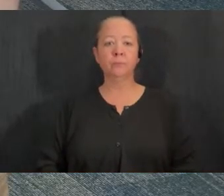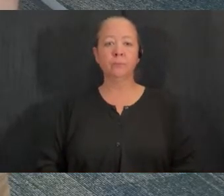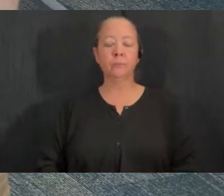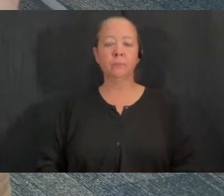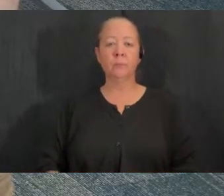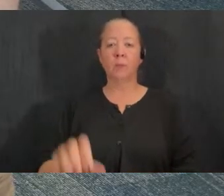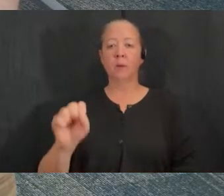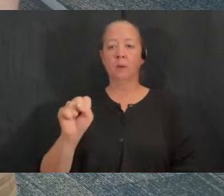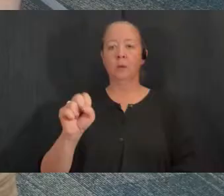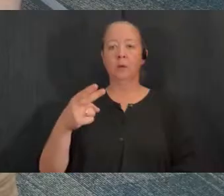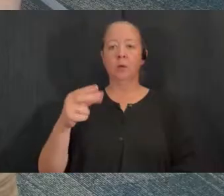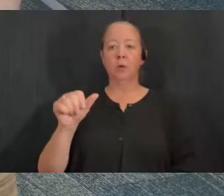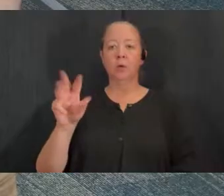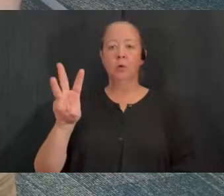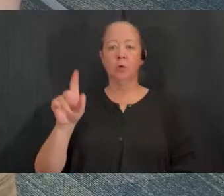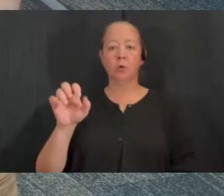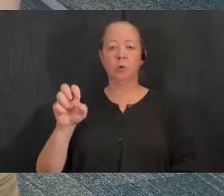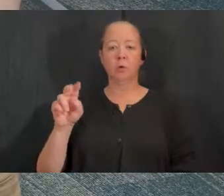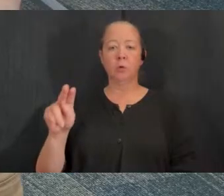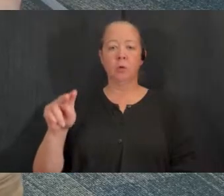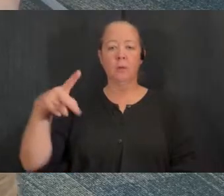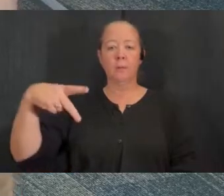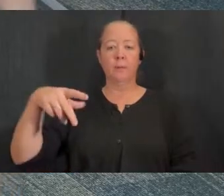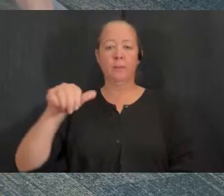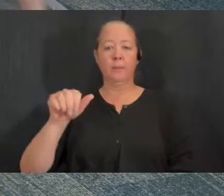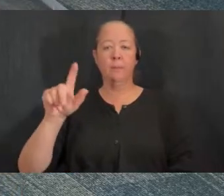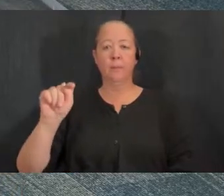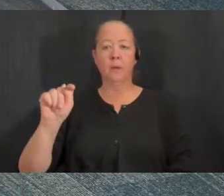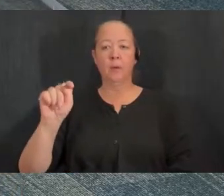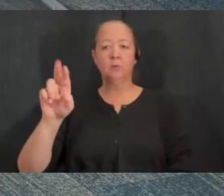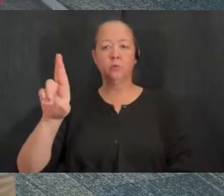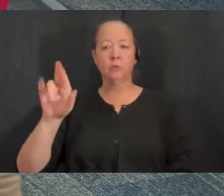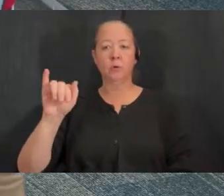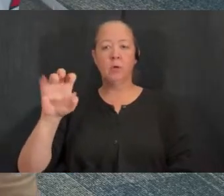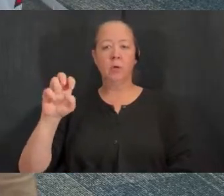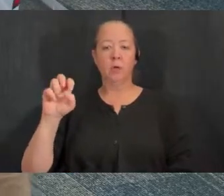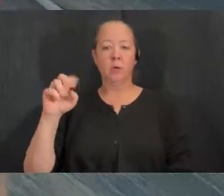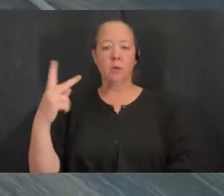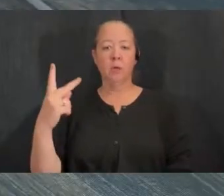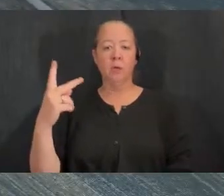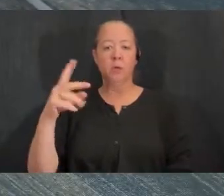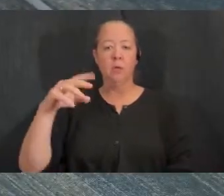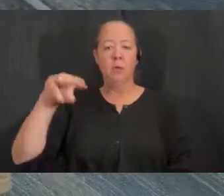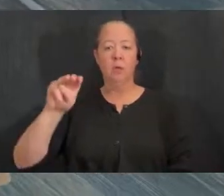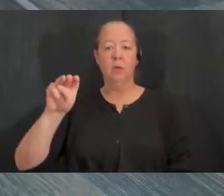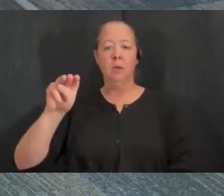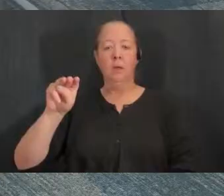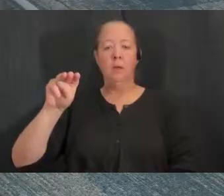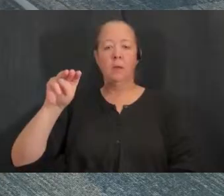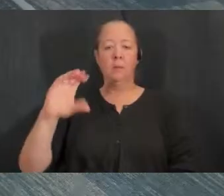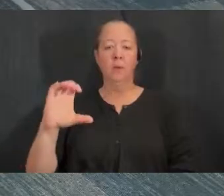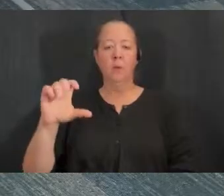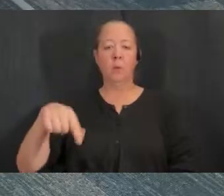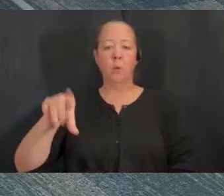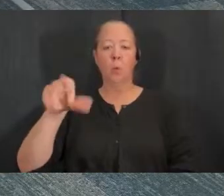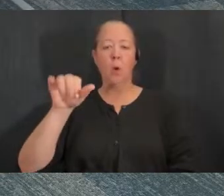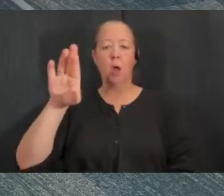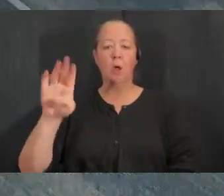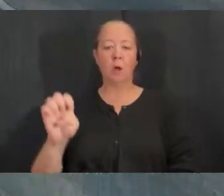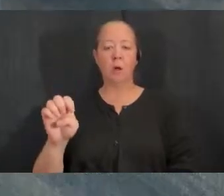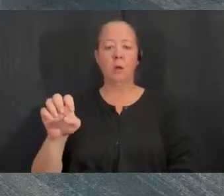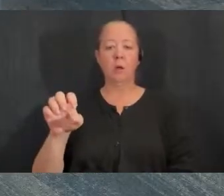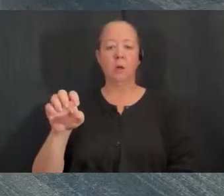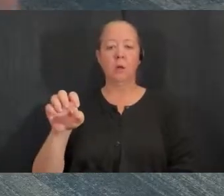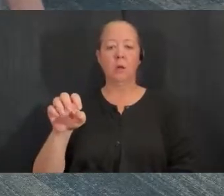Sean Patrick McGuire, Ward 2. Miss Albrook, welcome to the community. Thank you. Yeah, address